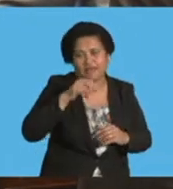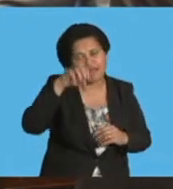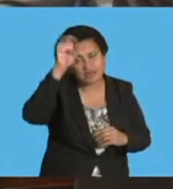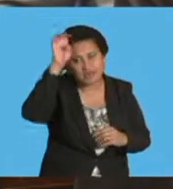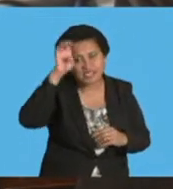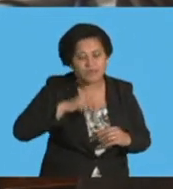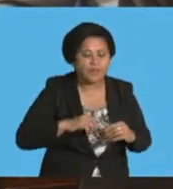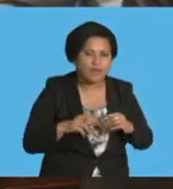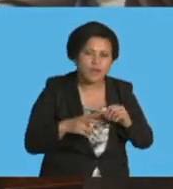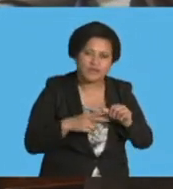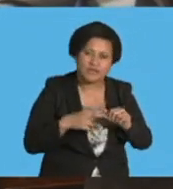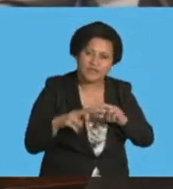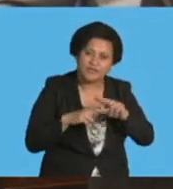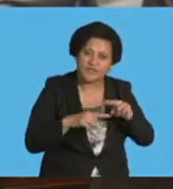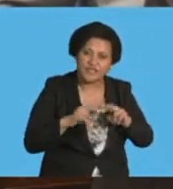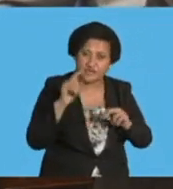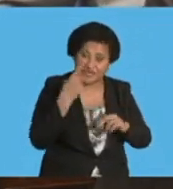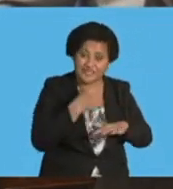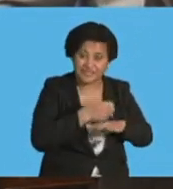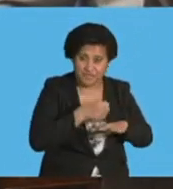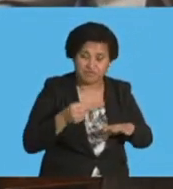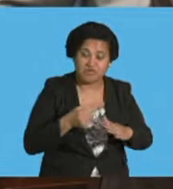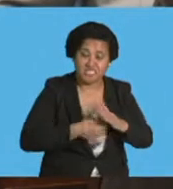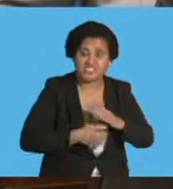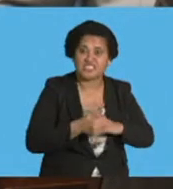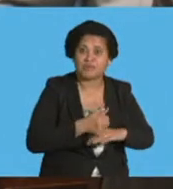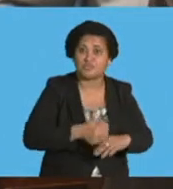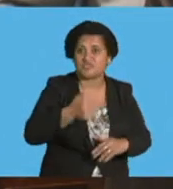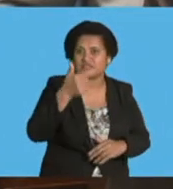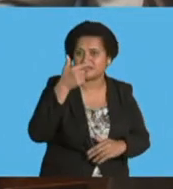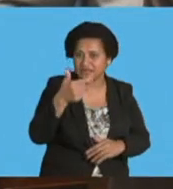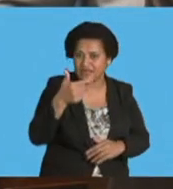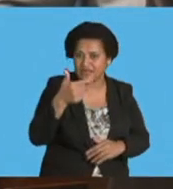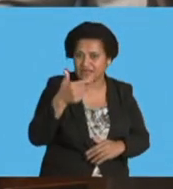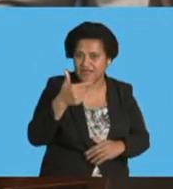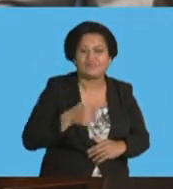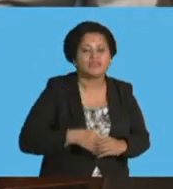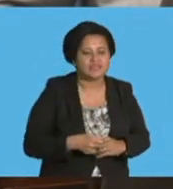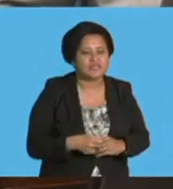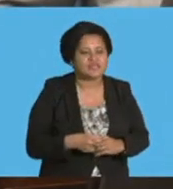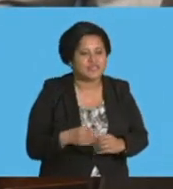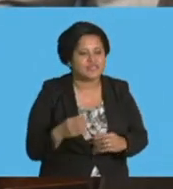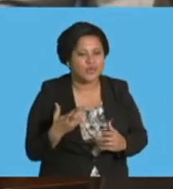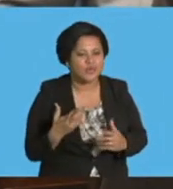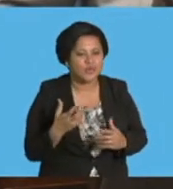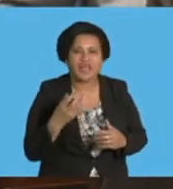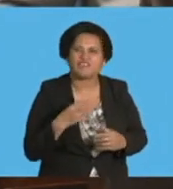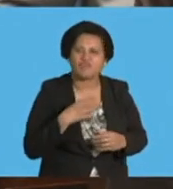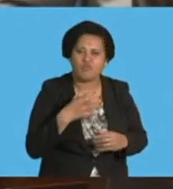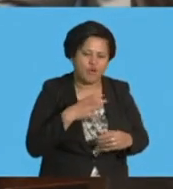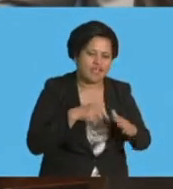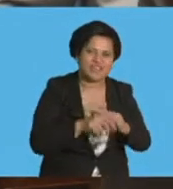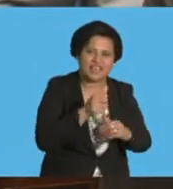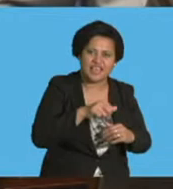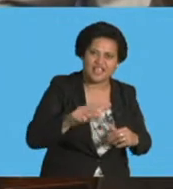the Fiji First Government, Honourable Speaker, has established 7, and of course is much more within the Asia-Pacific, and of course